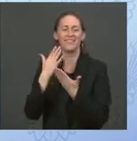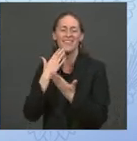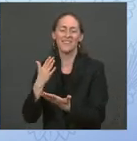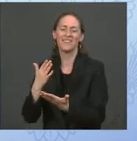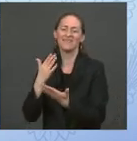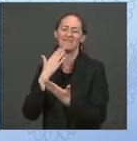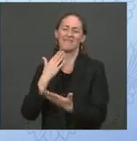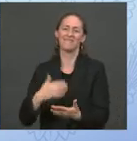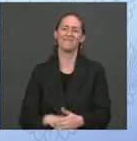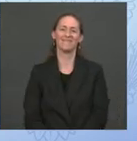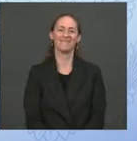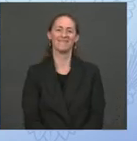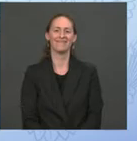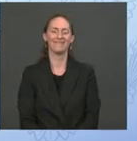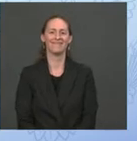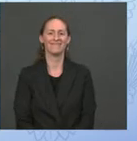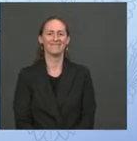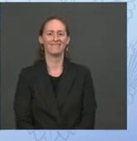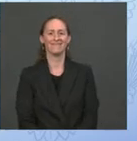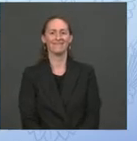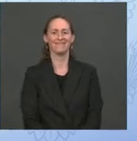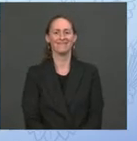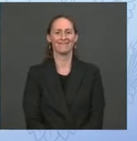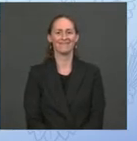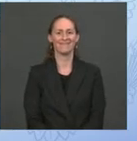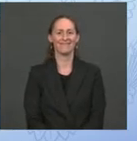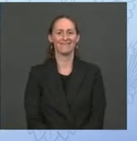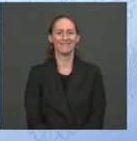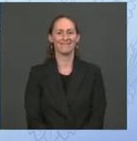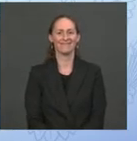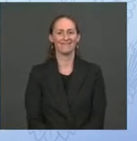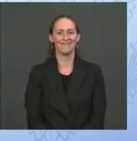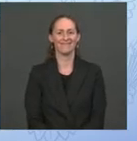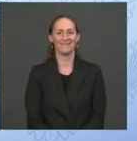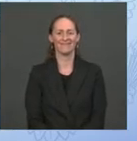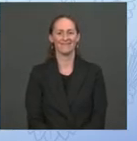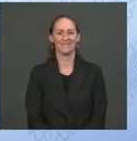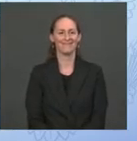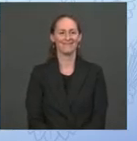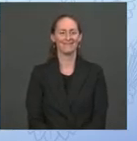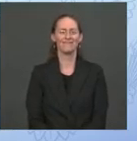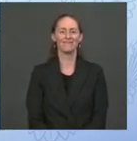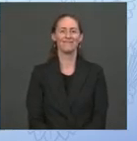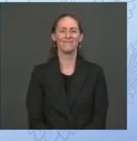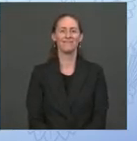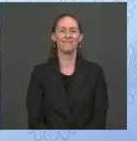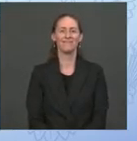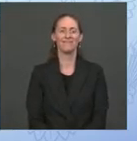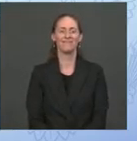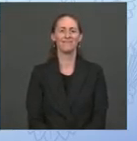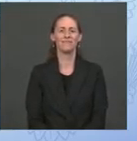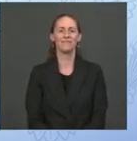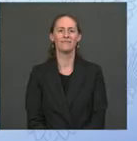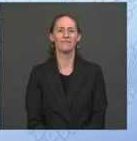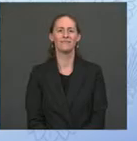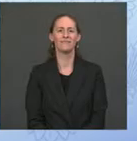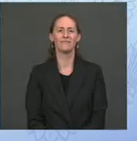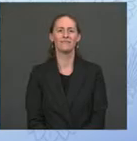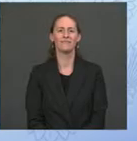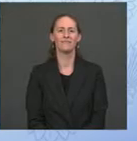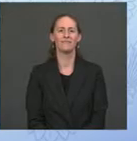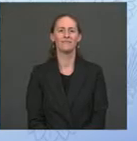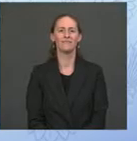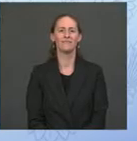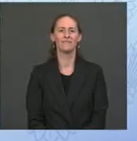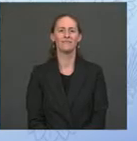I'm not sure of the full. Yeah. I'll be really good. Okay, good. All right. Mrs. Julianas.